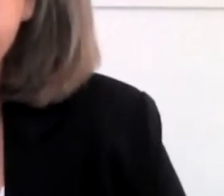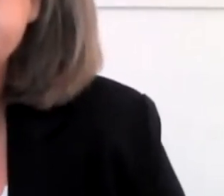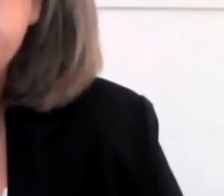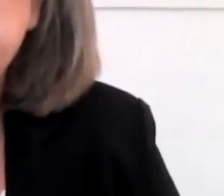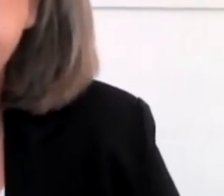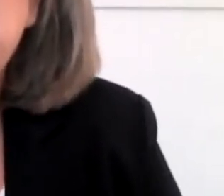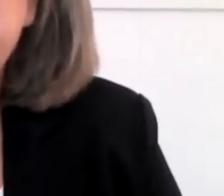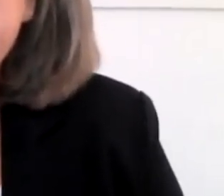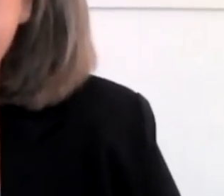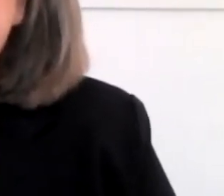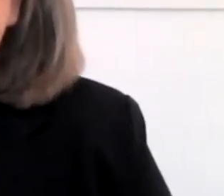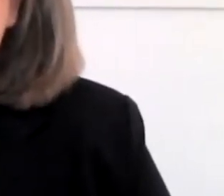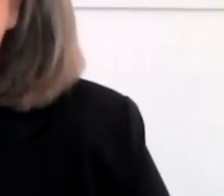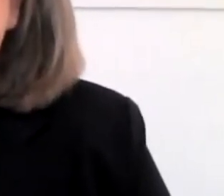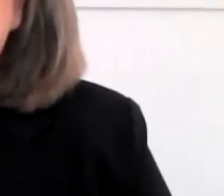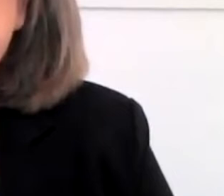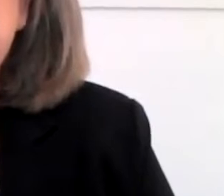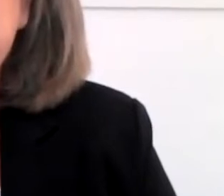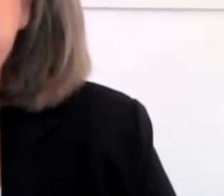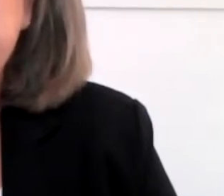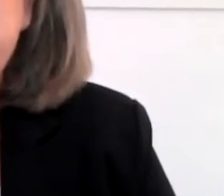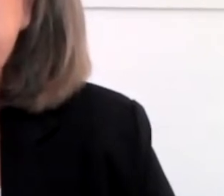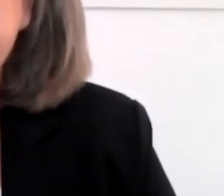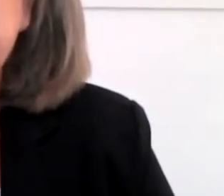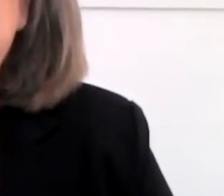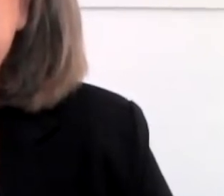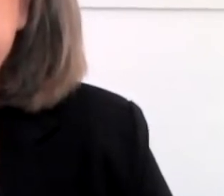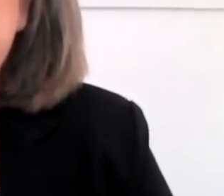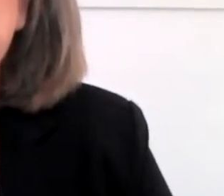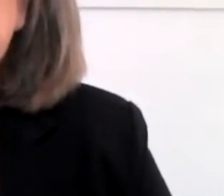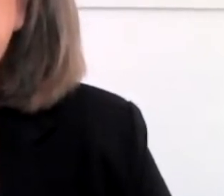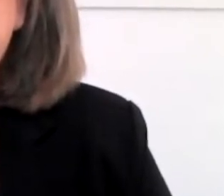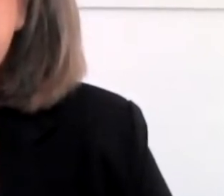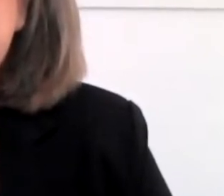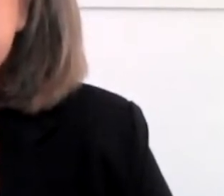questions. So yeah, there are lots of people who are thinking about early